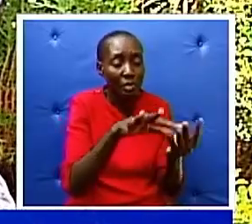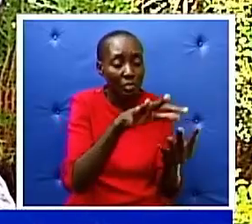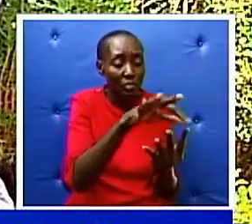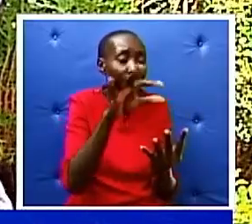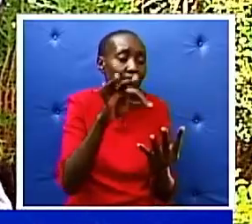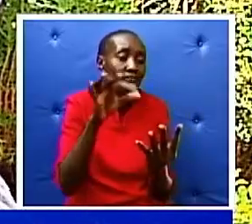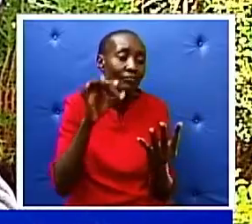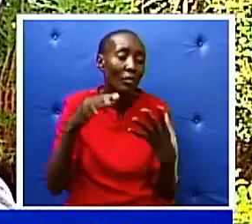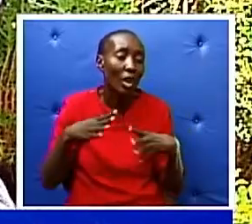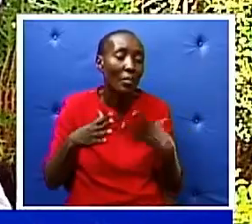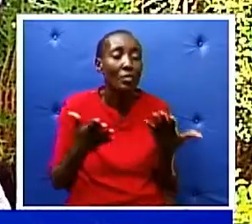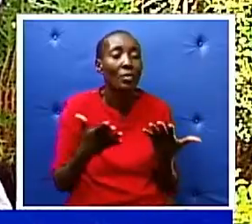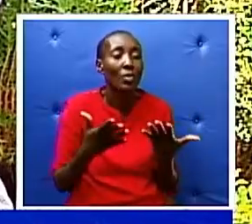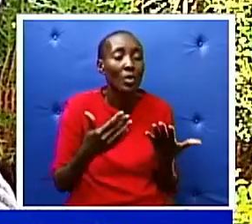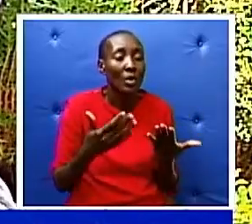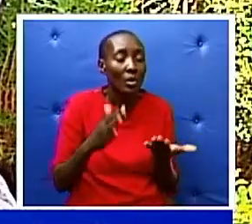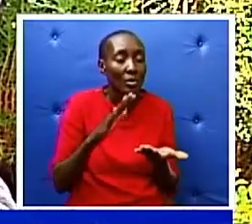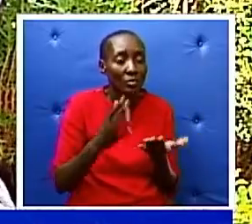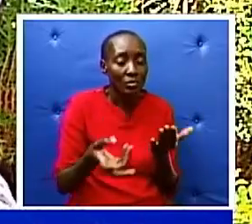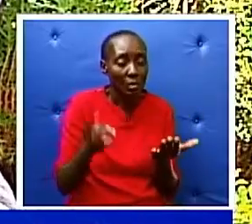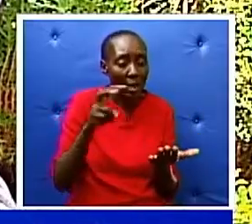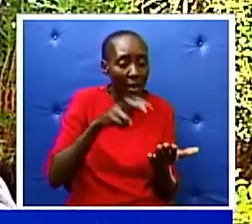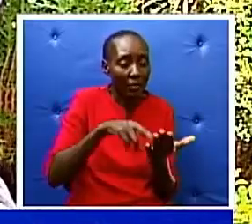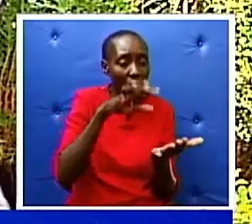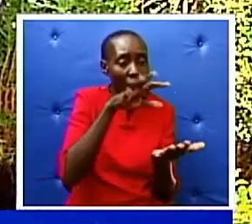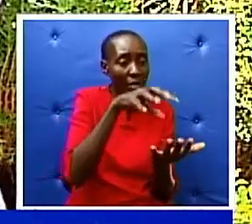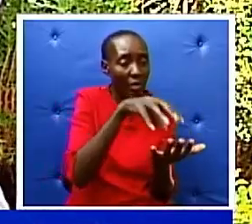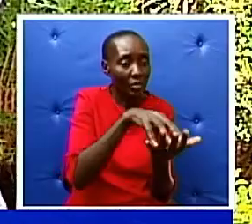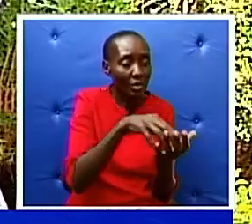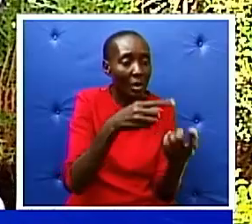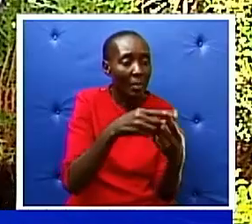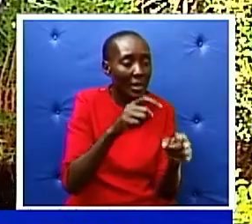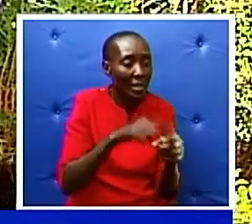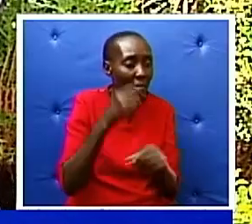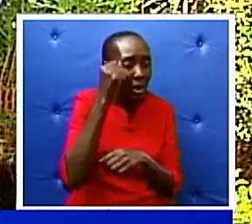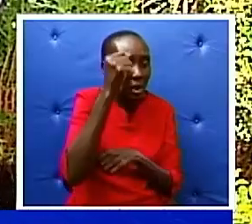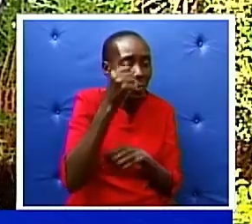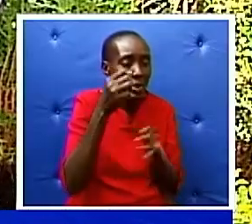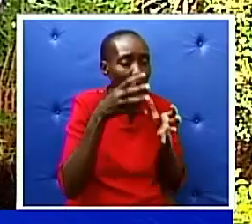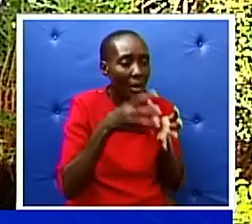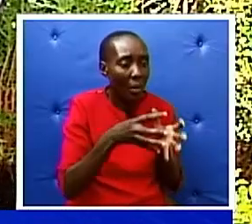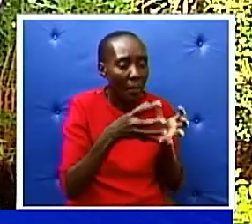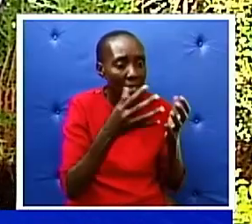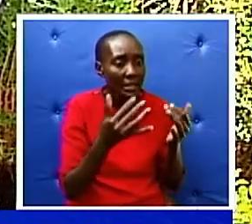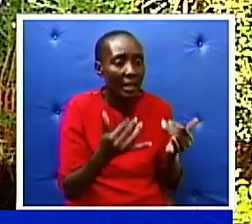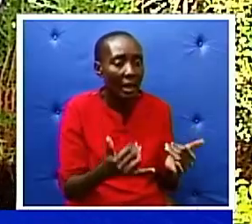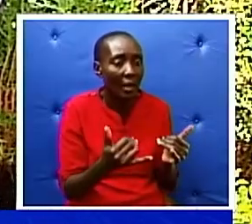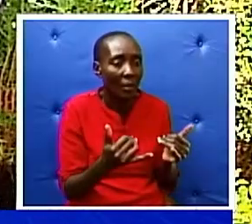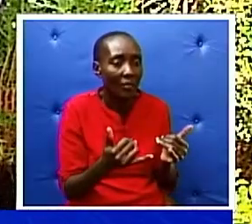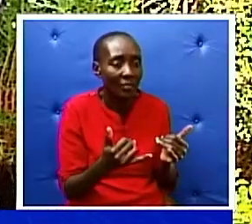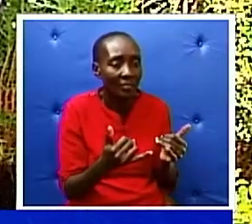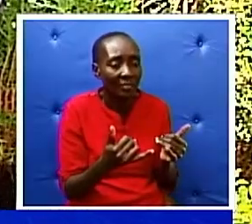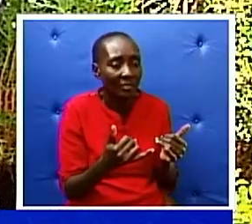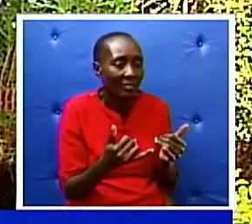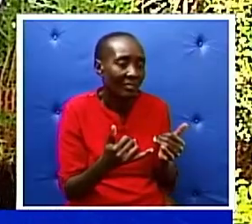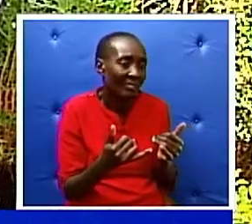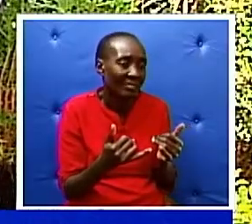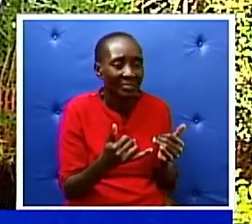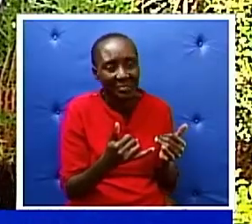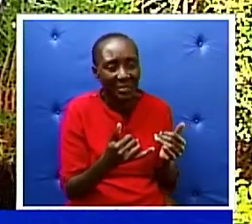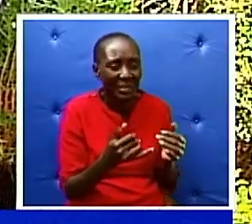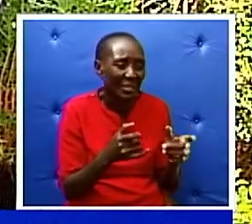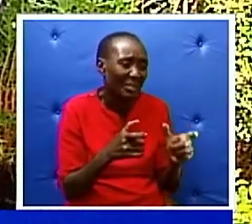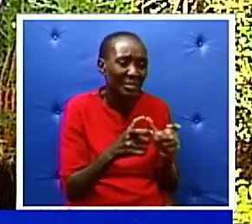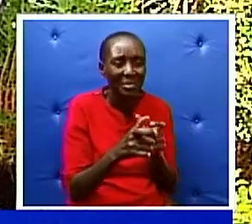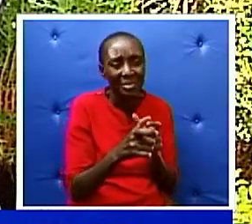those positions. Mm-hmm. But when we start having political parties being run as if